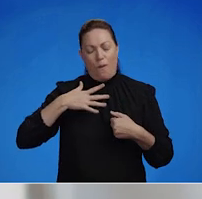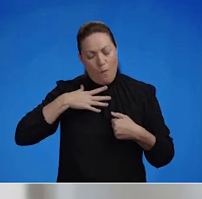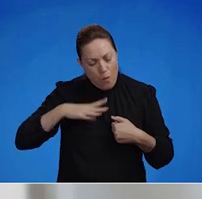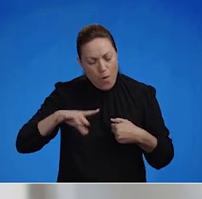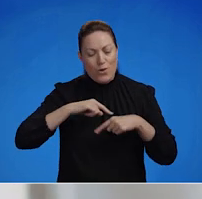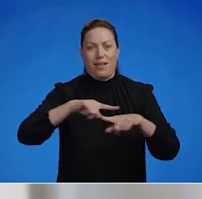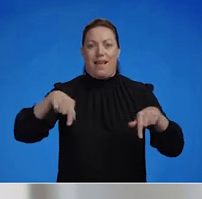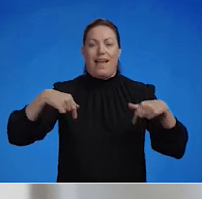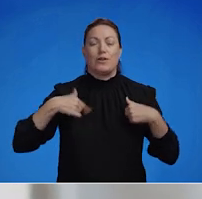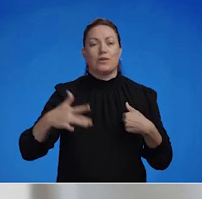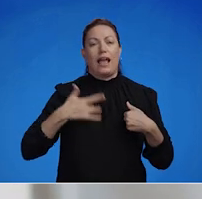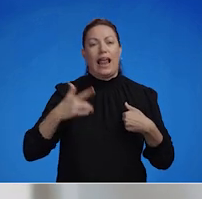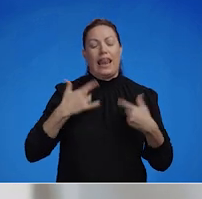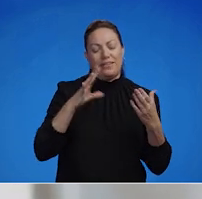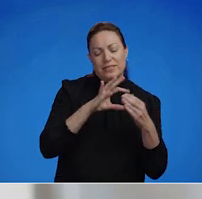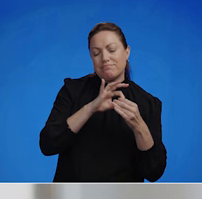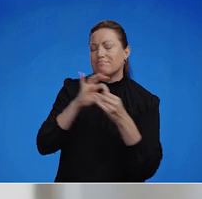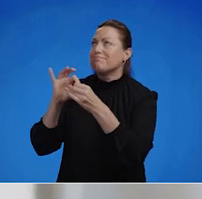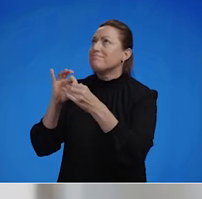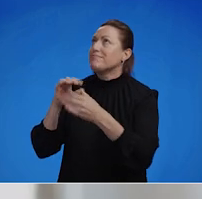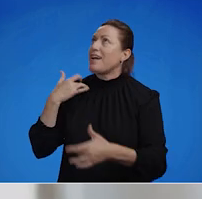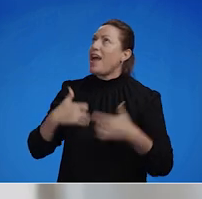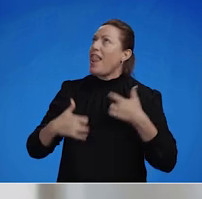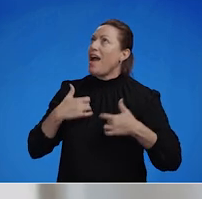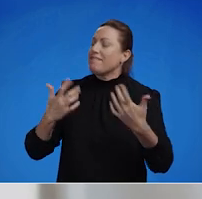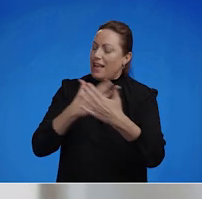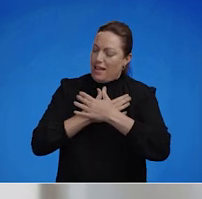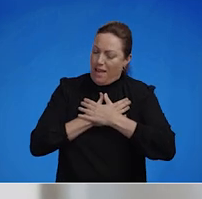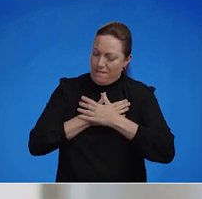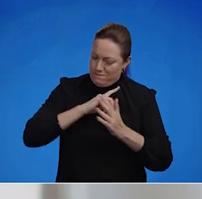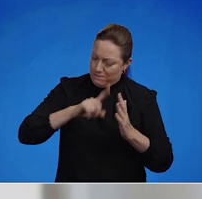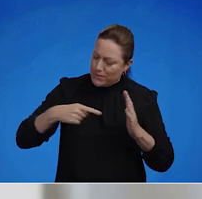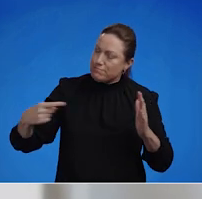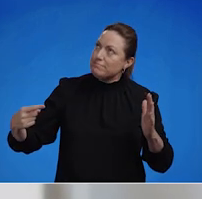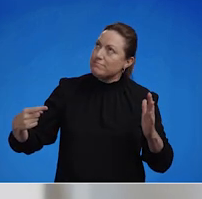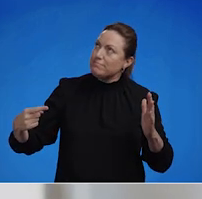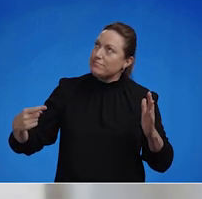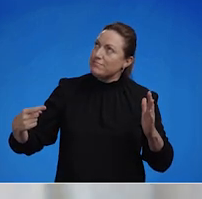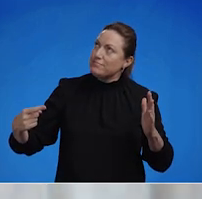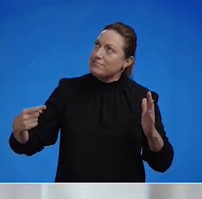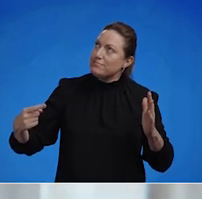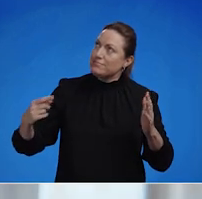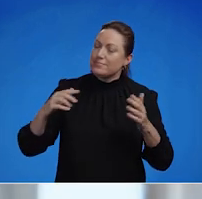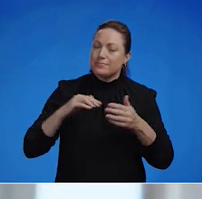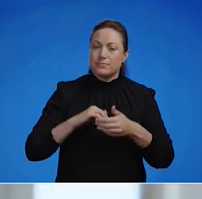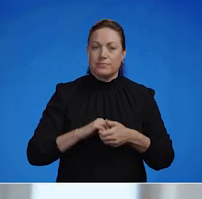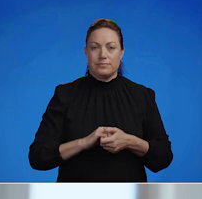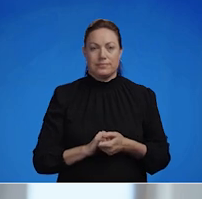who wills for us to live in his communion of life and love for eternity.